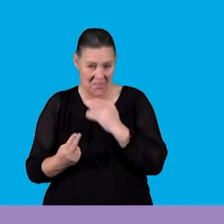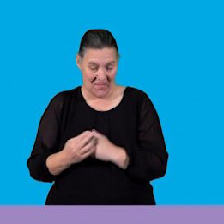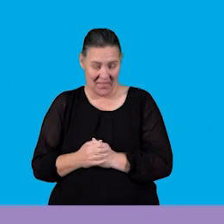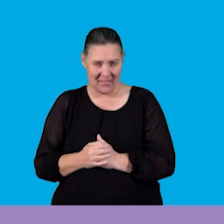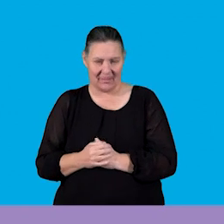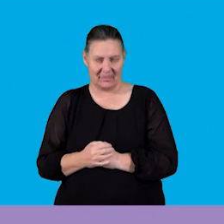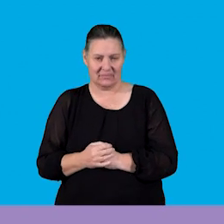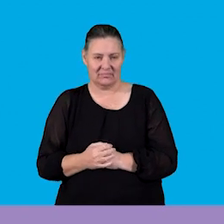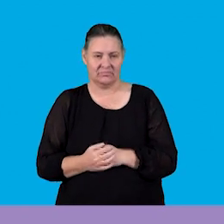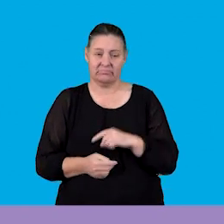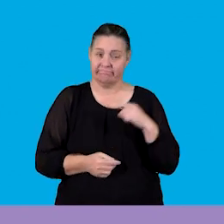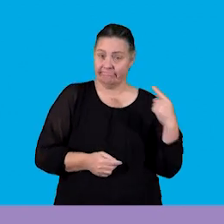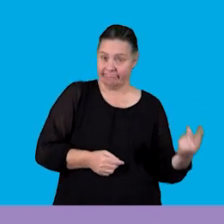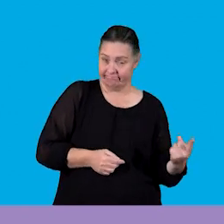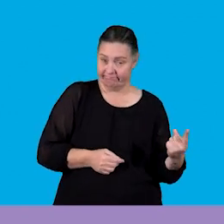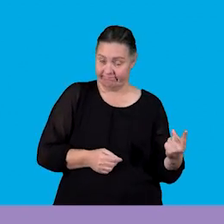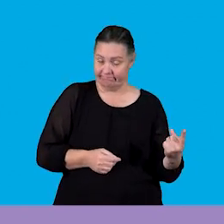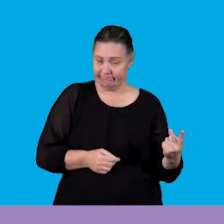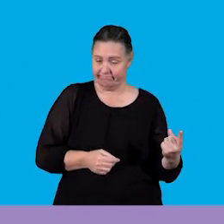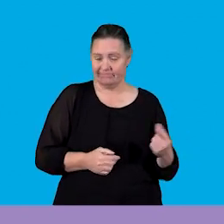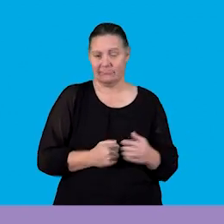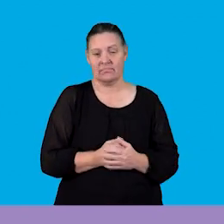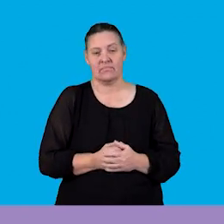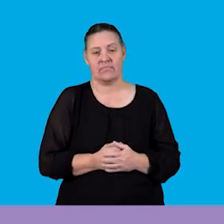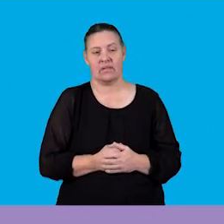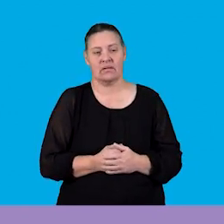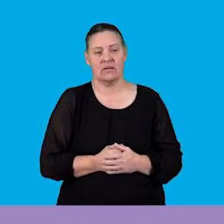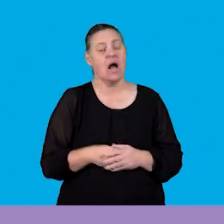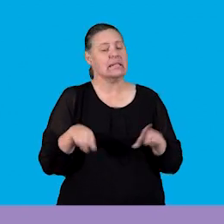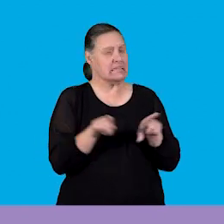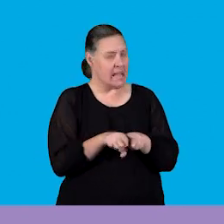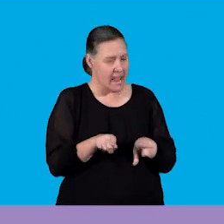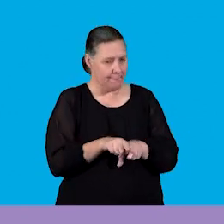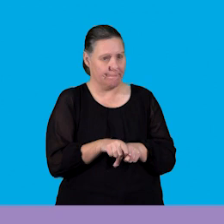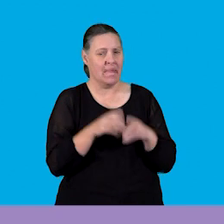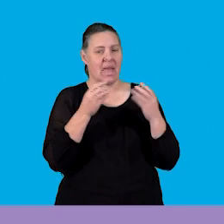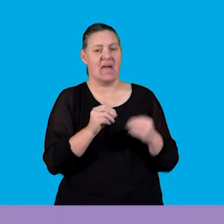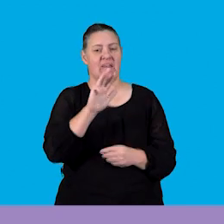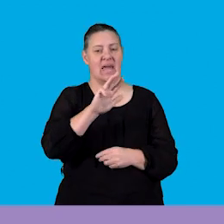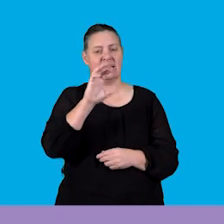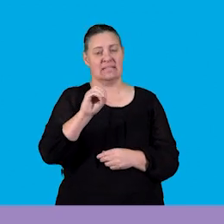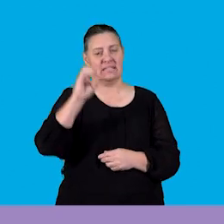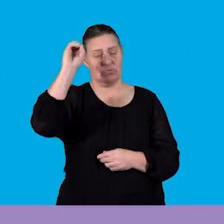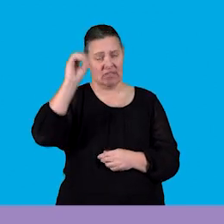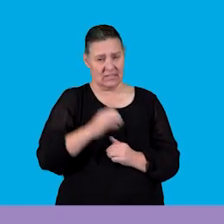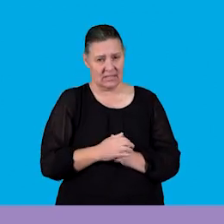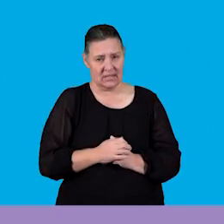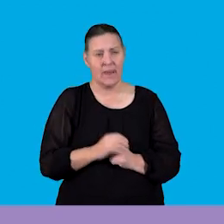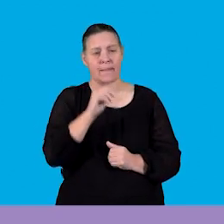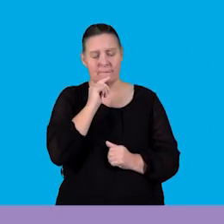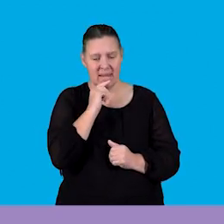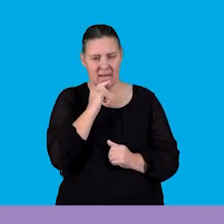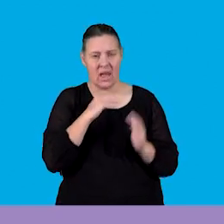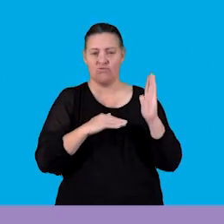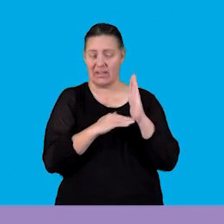triangle and it's an isosceles triangle. Now looking at this triangle on the left, which also has a 90